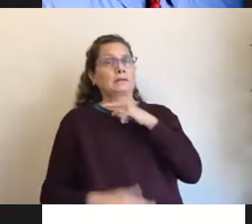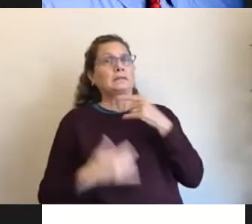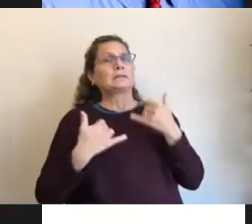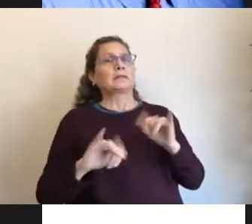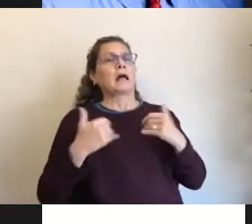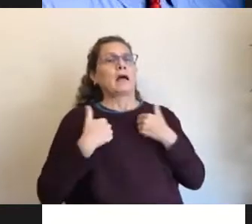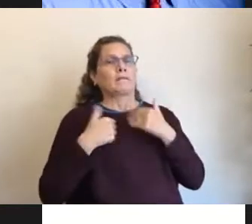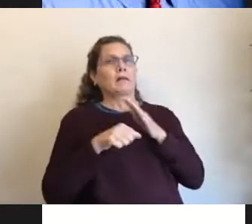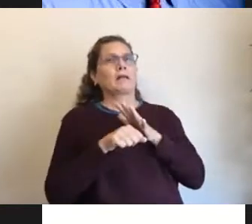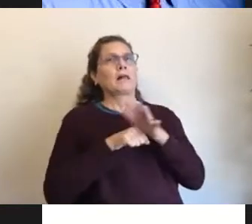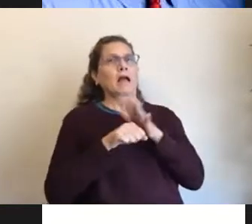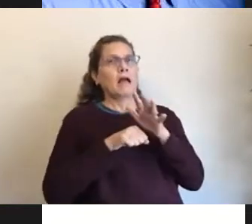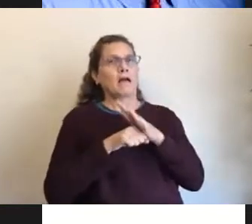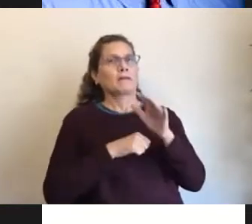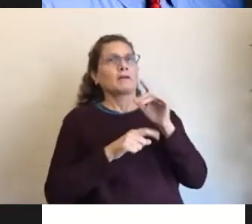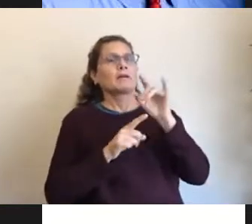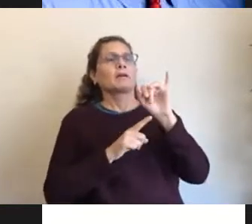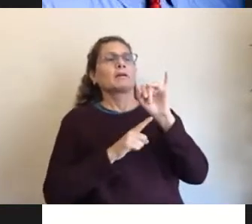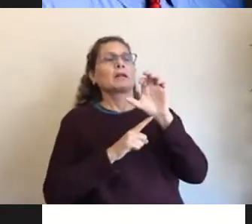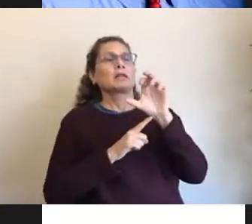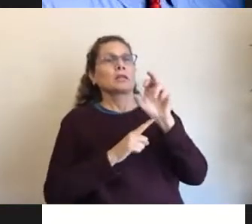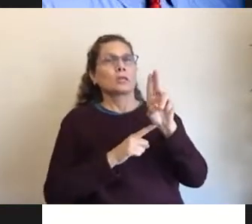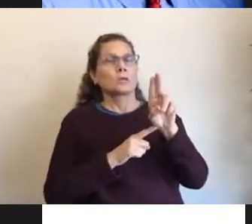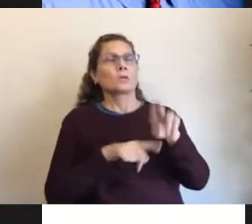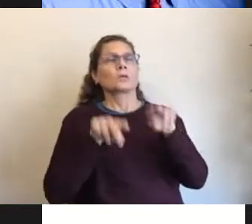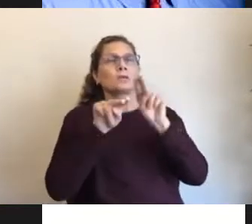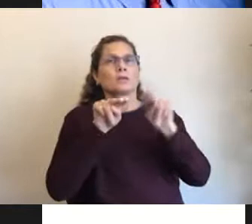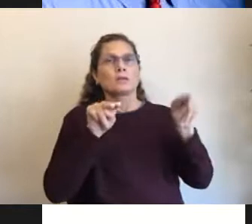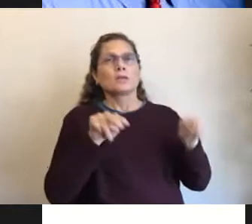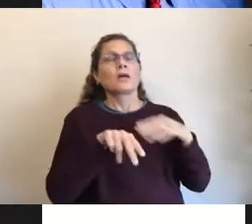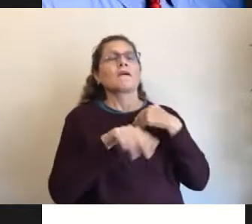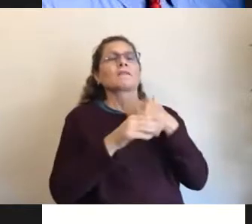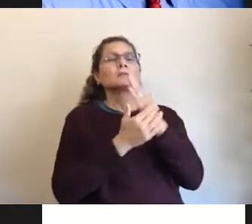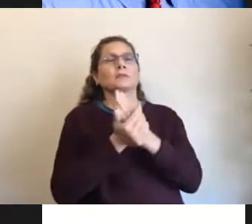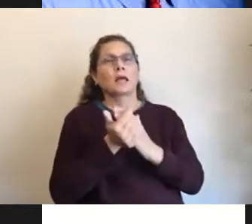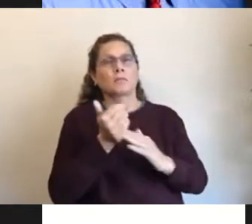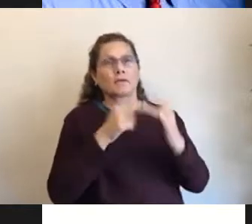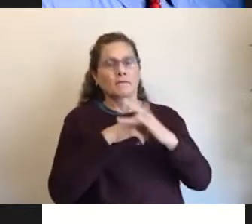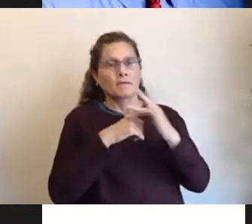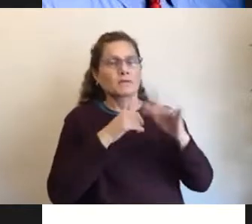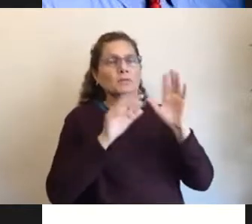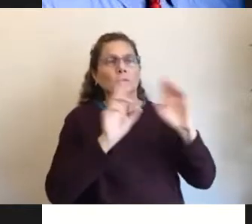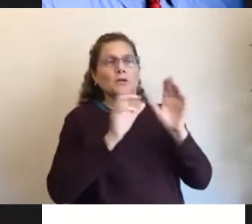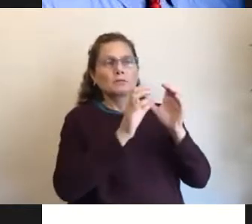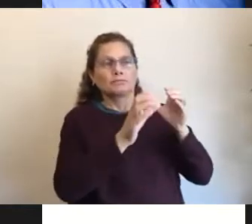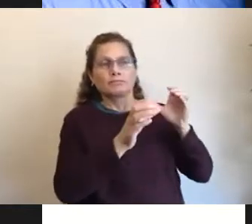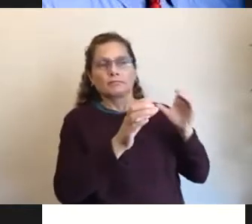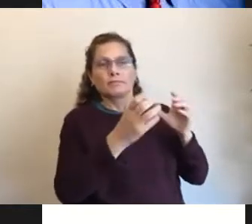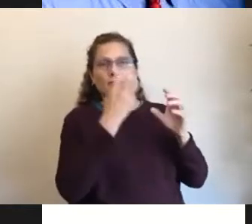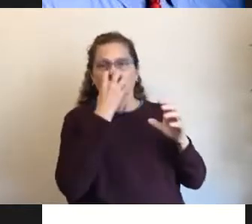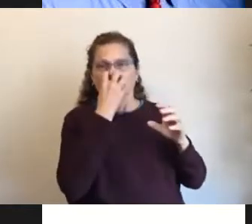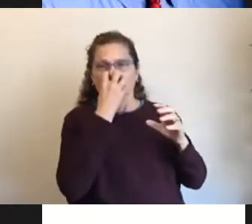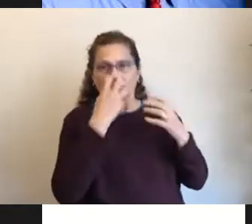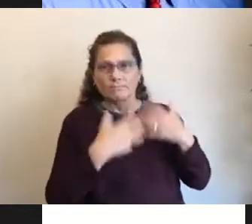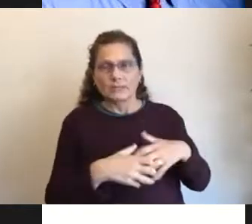But what's important to keep in mind with that data is it's the average over our county, the average over many different hospitals. Obviously, different hospitals